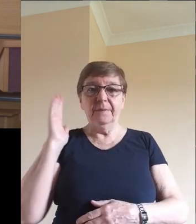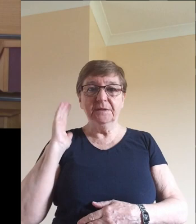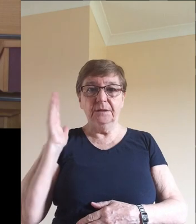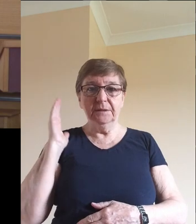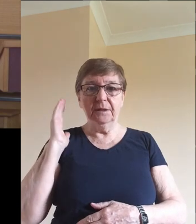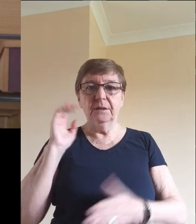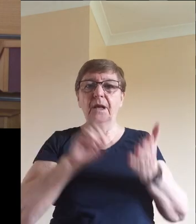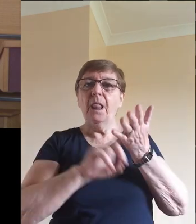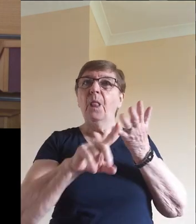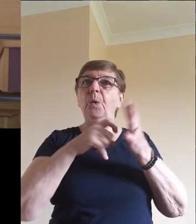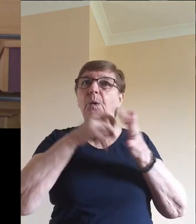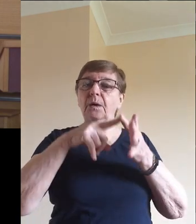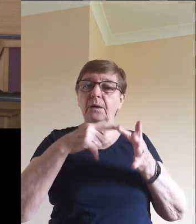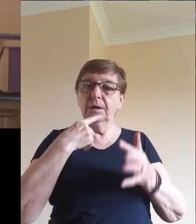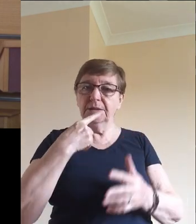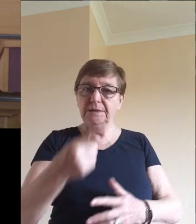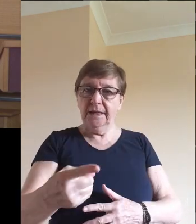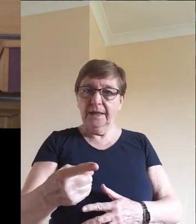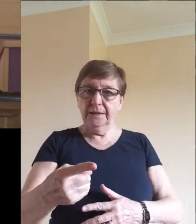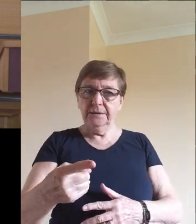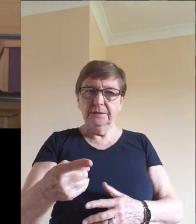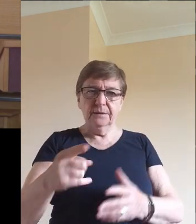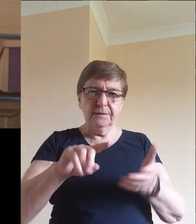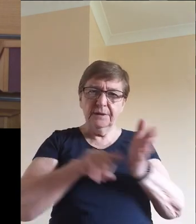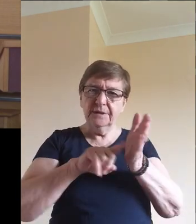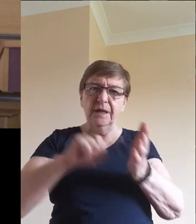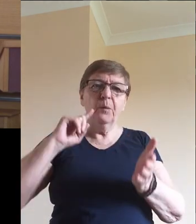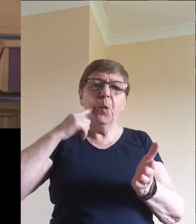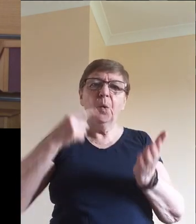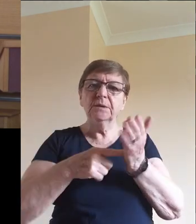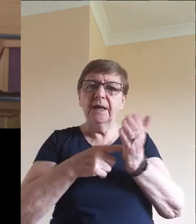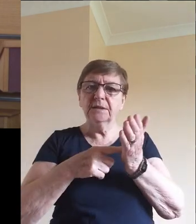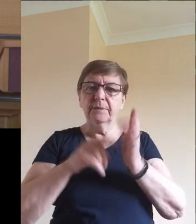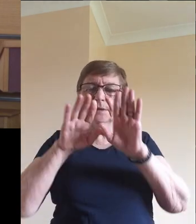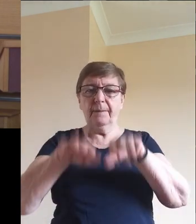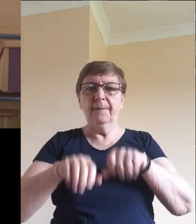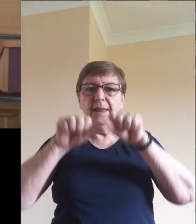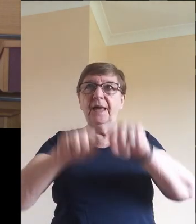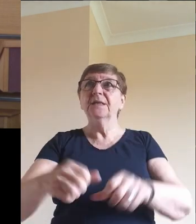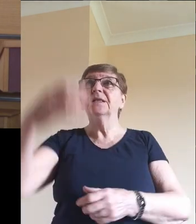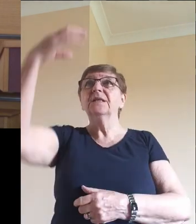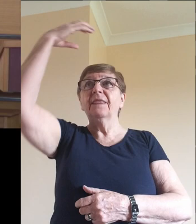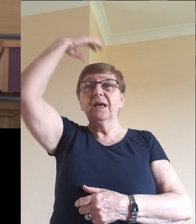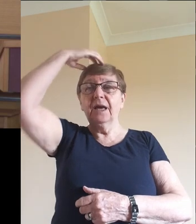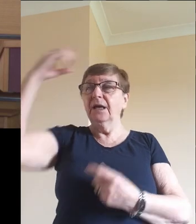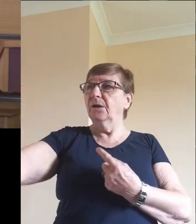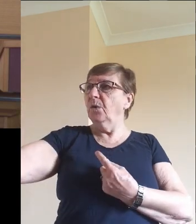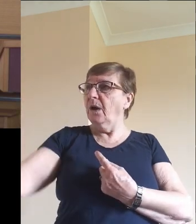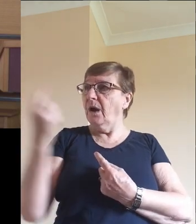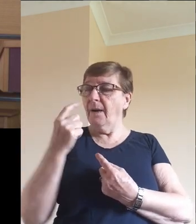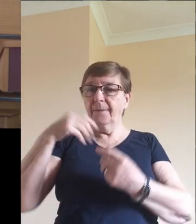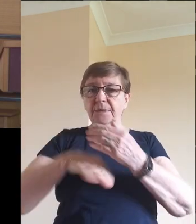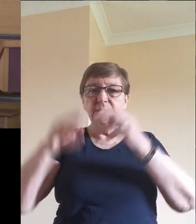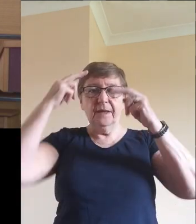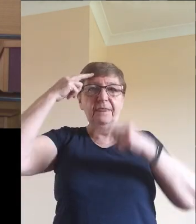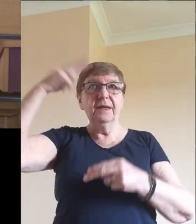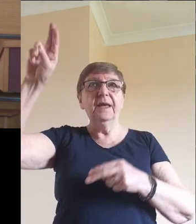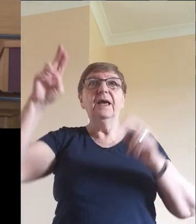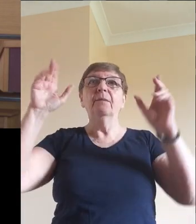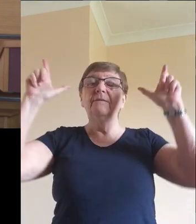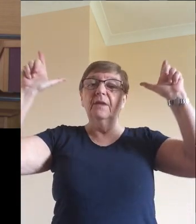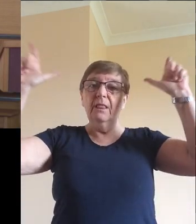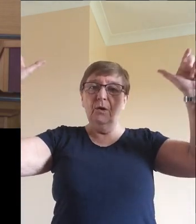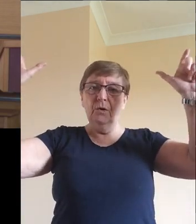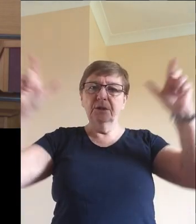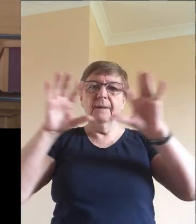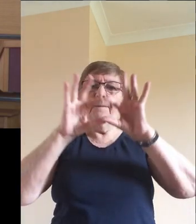Luke says, quoting from the Old Testament prophet, "Blessed is the King who comes in the name of the Lord, peace in heaven and glory